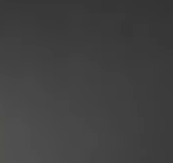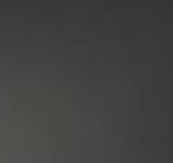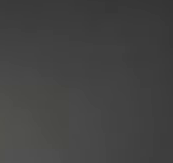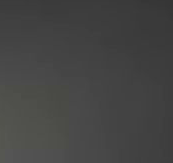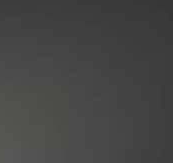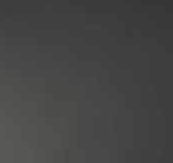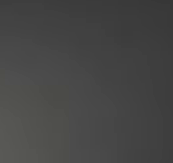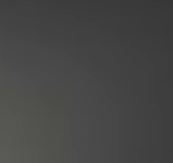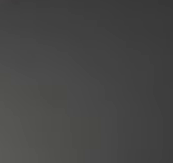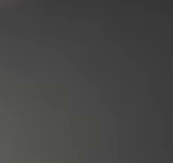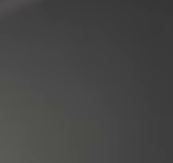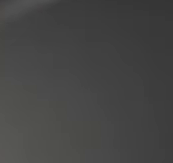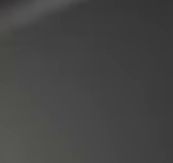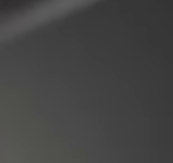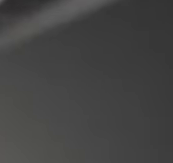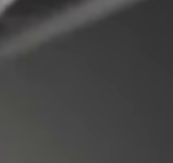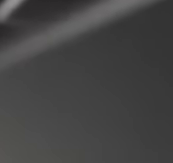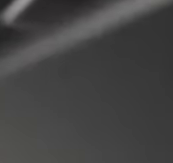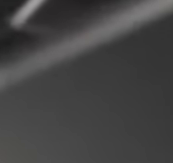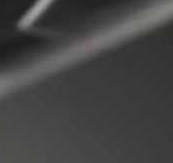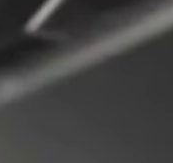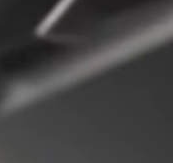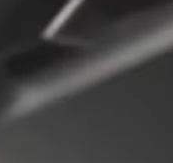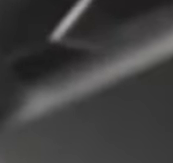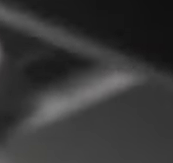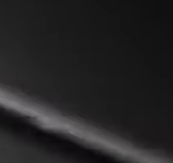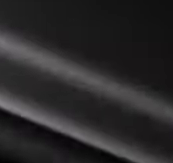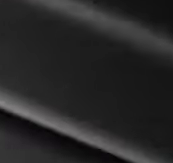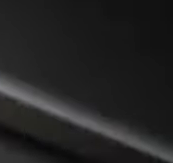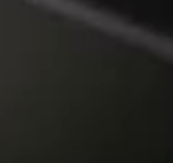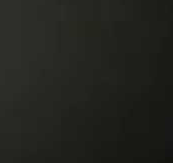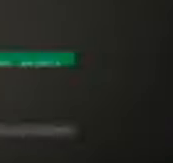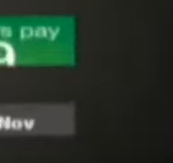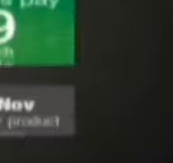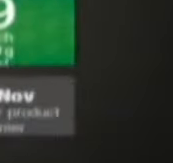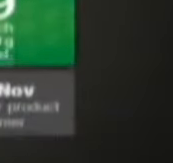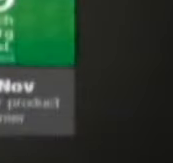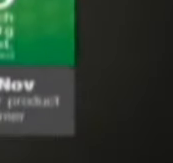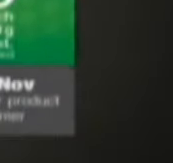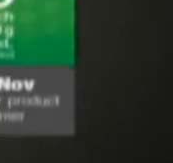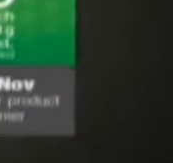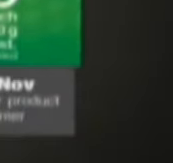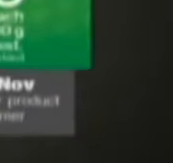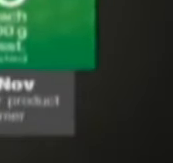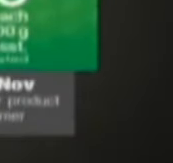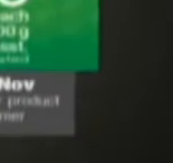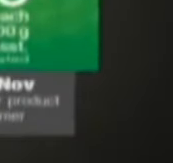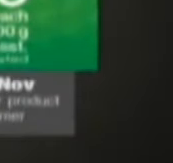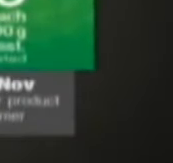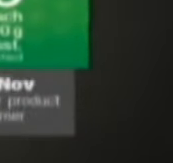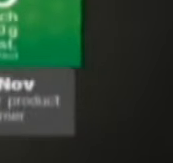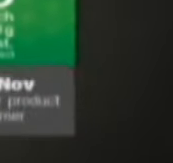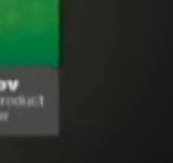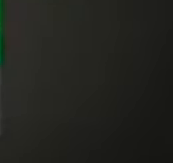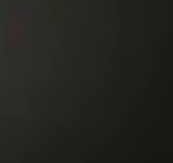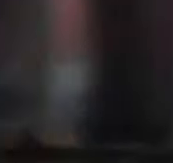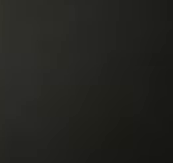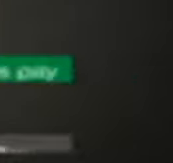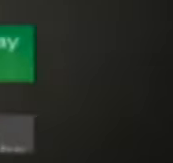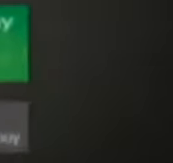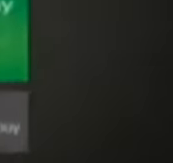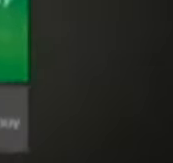you with everything you need at the prices you want. Like Nescafe Classic for only